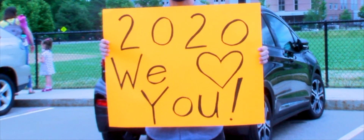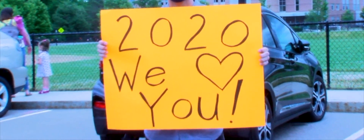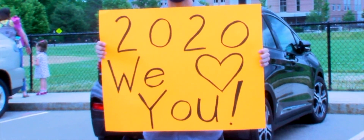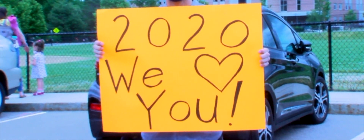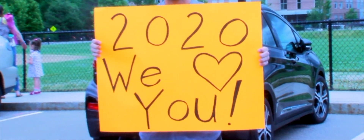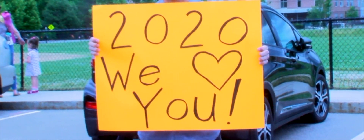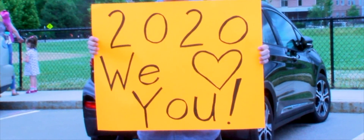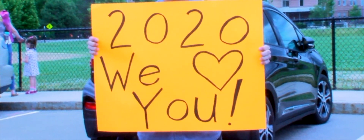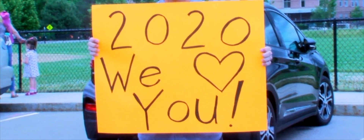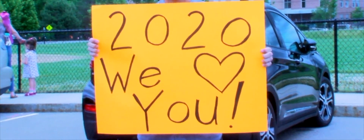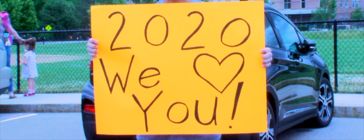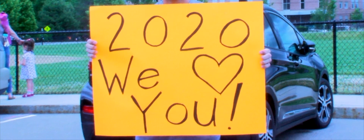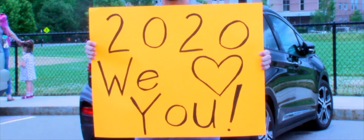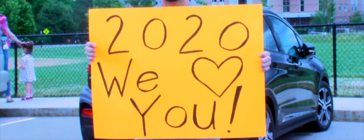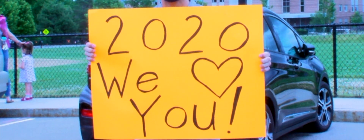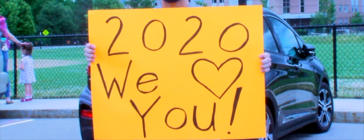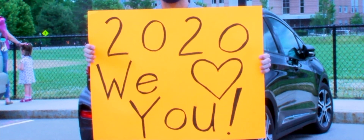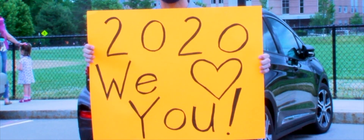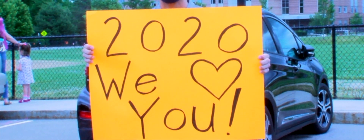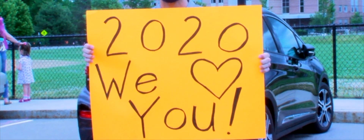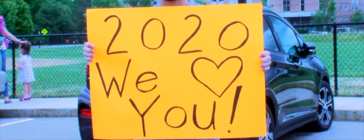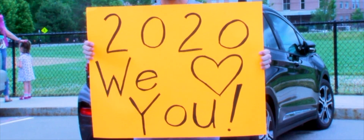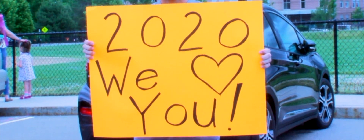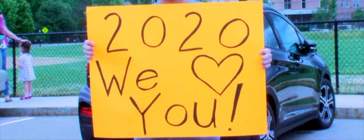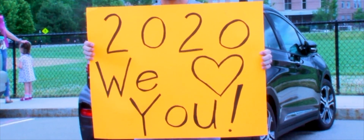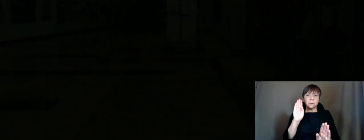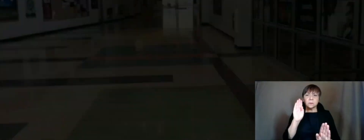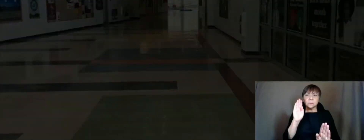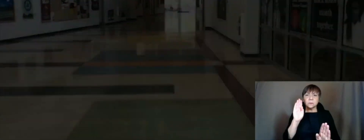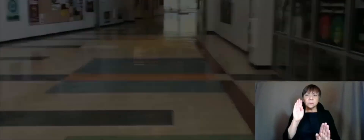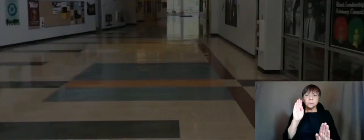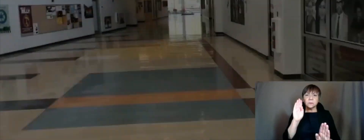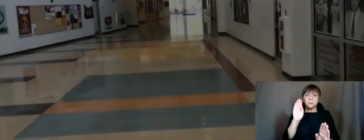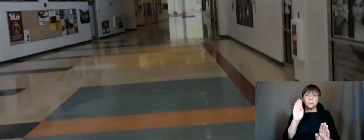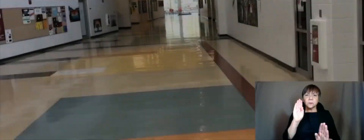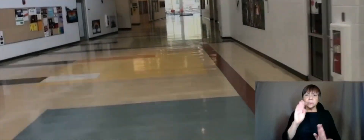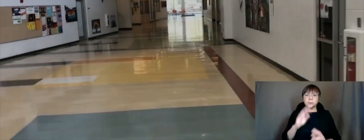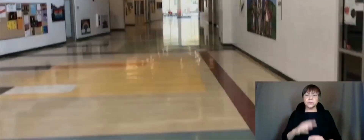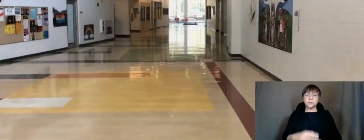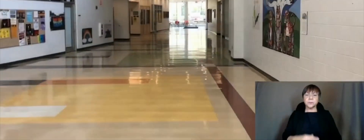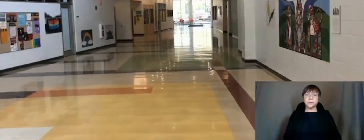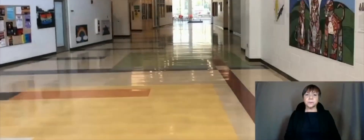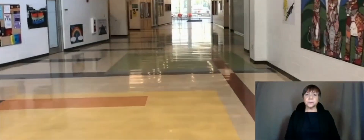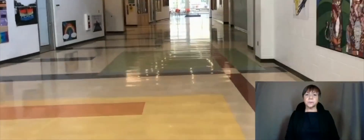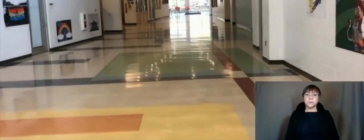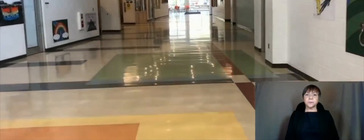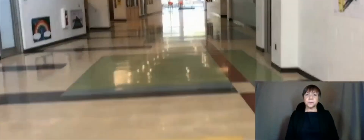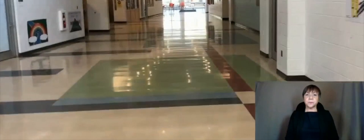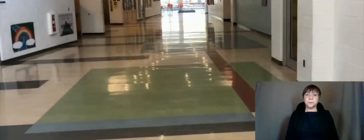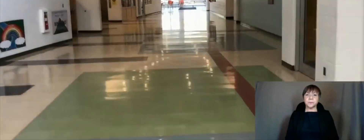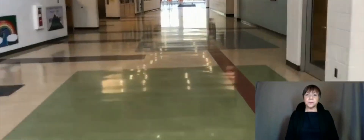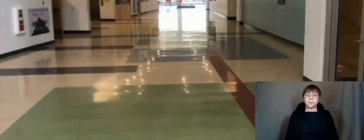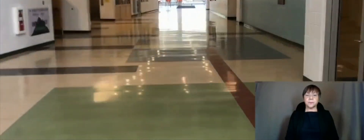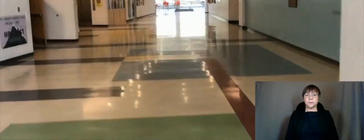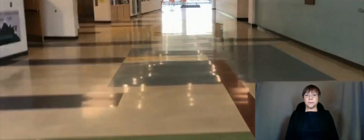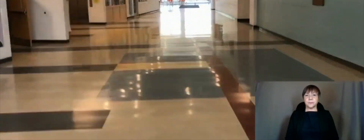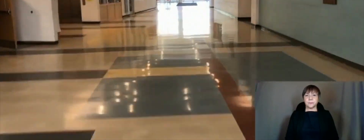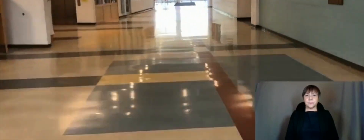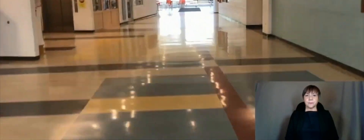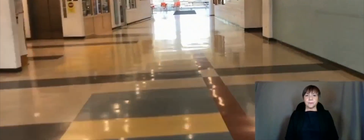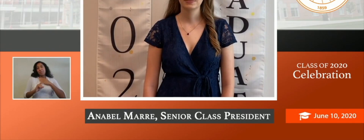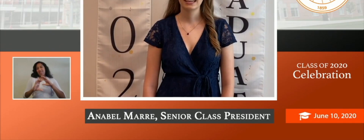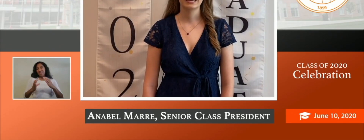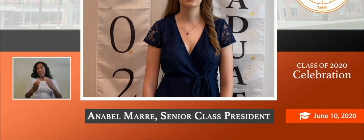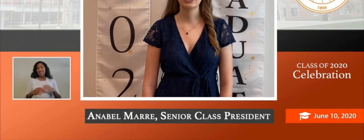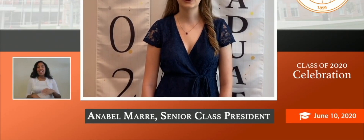to a faculty member of the class's choosing who they believe has inspired them to not only become better students, but also better